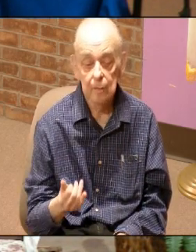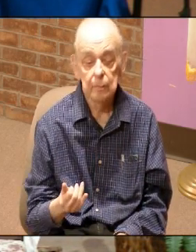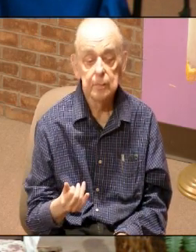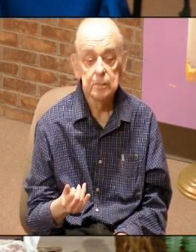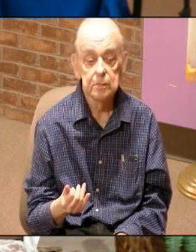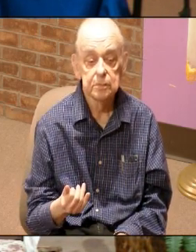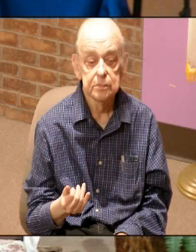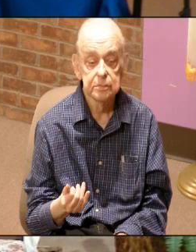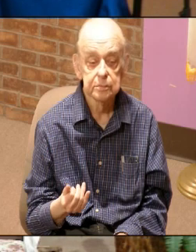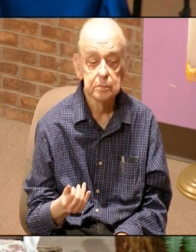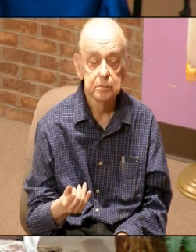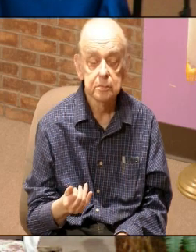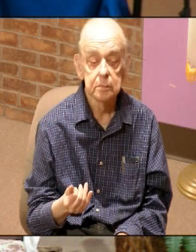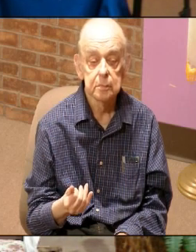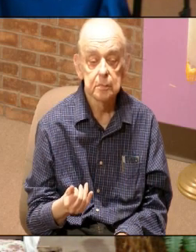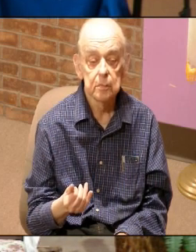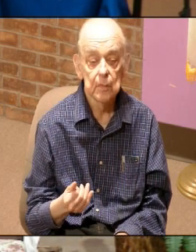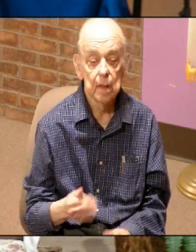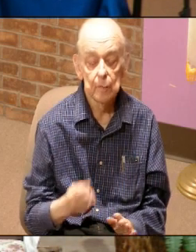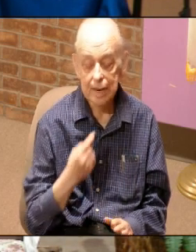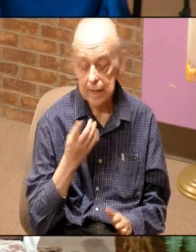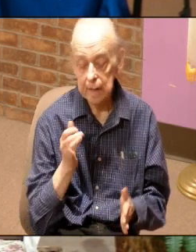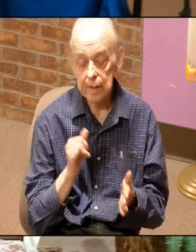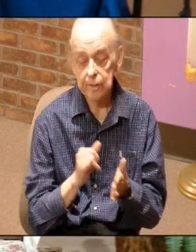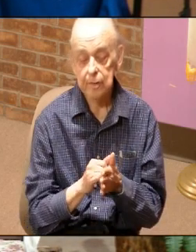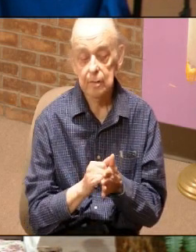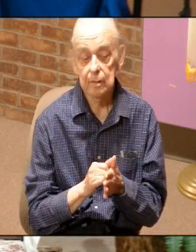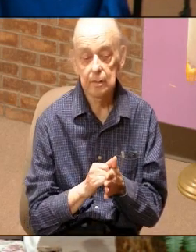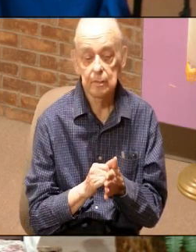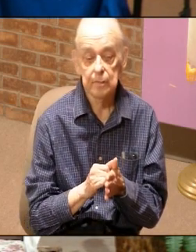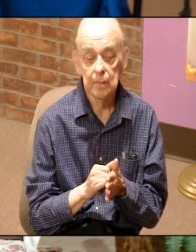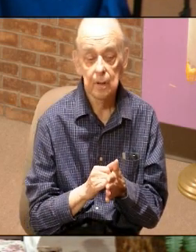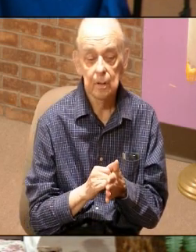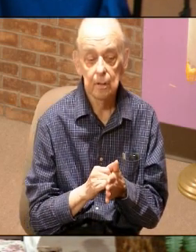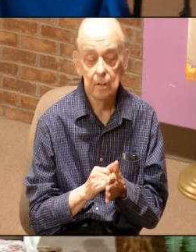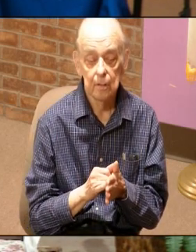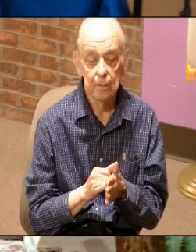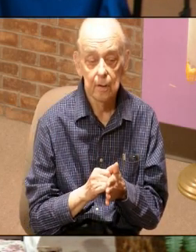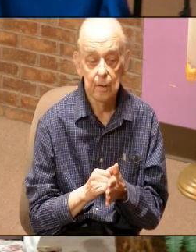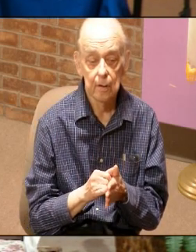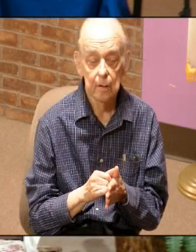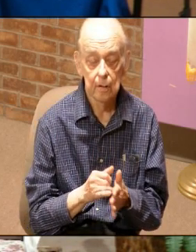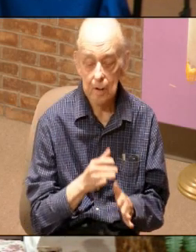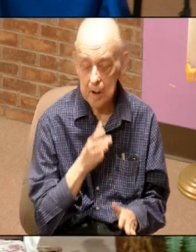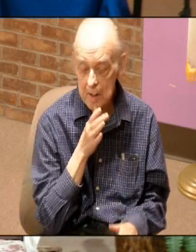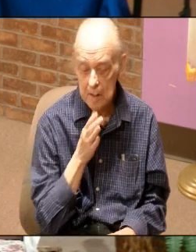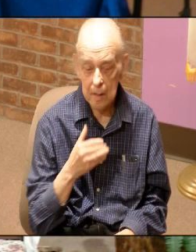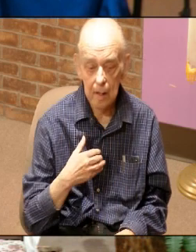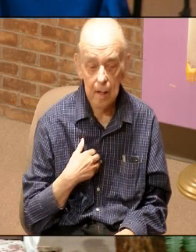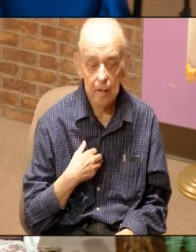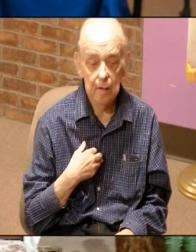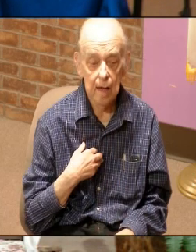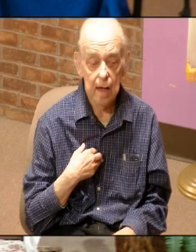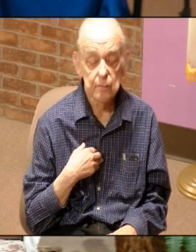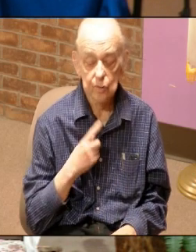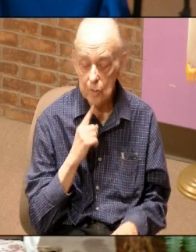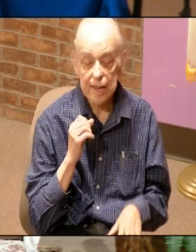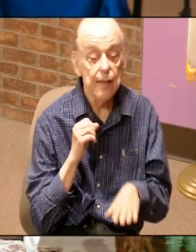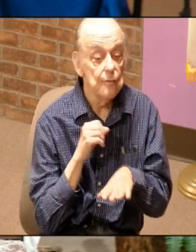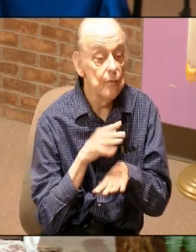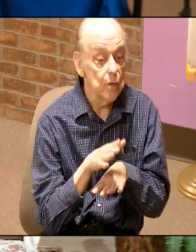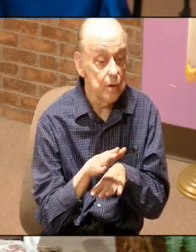let me say this, that mothers have impacted our lives